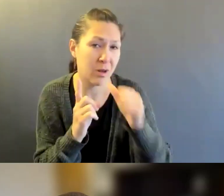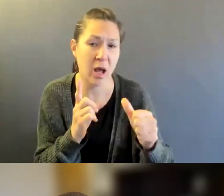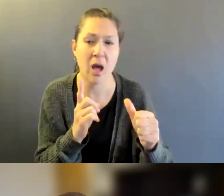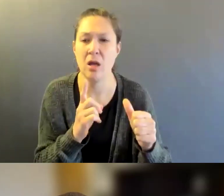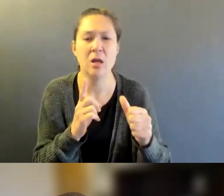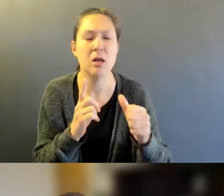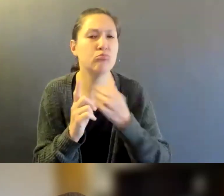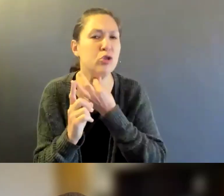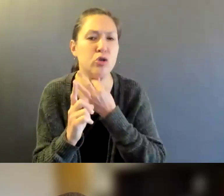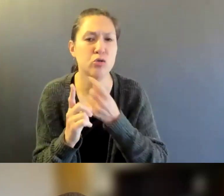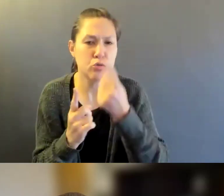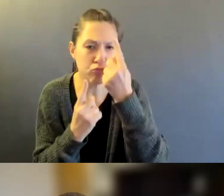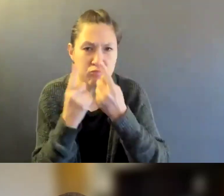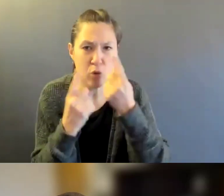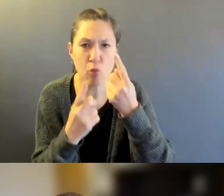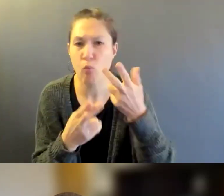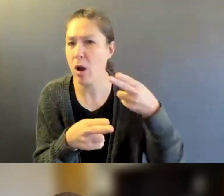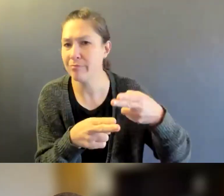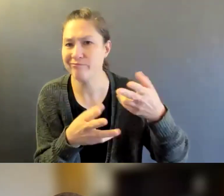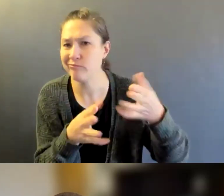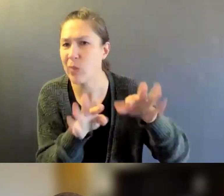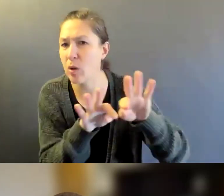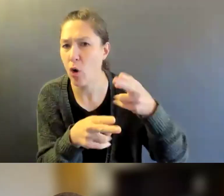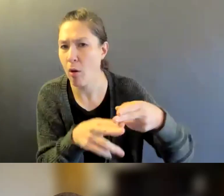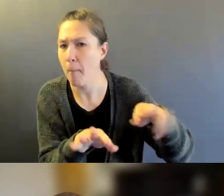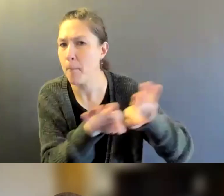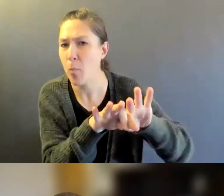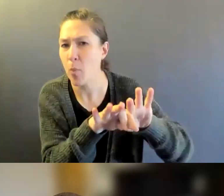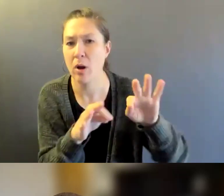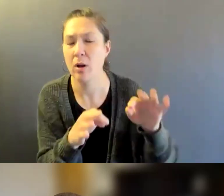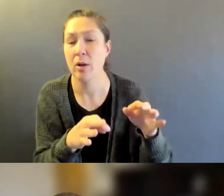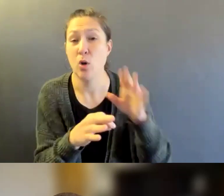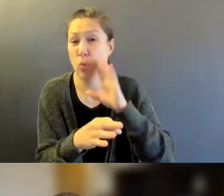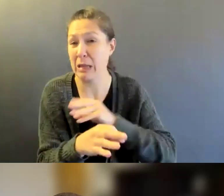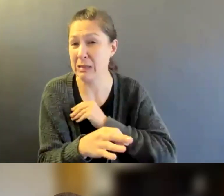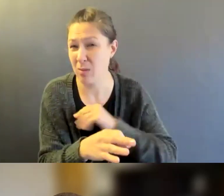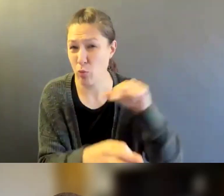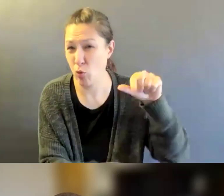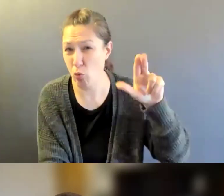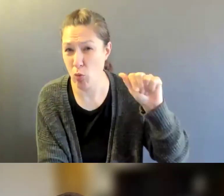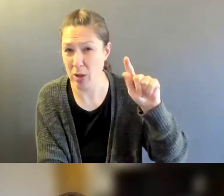important by funders. And so the question is qualitative reporting good enough?